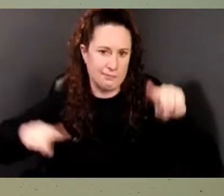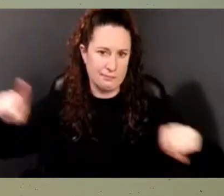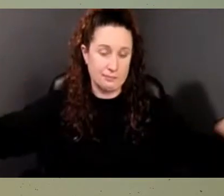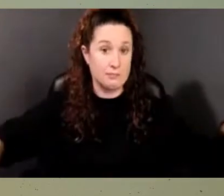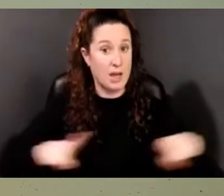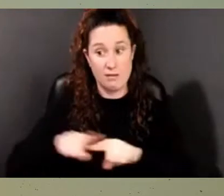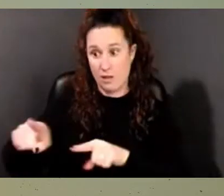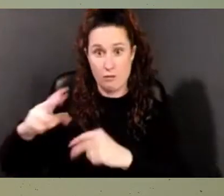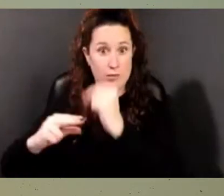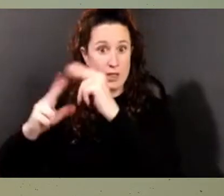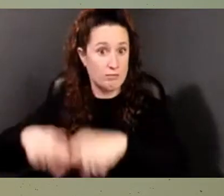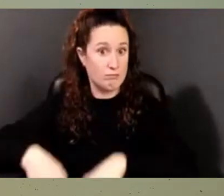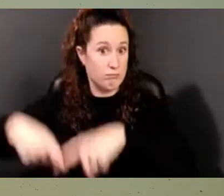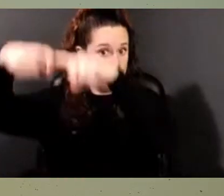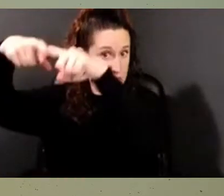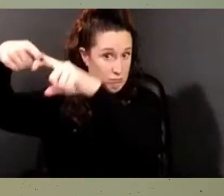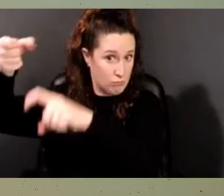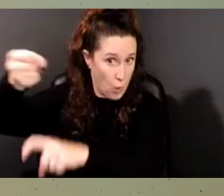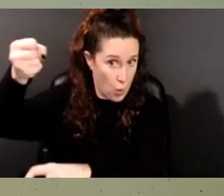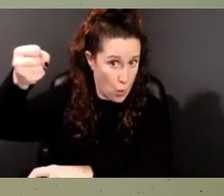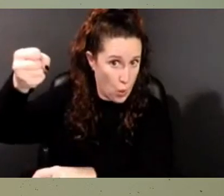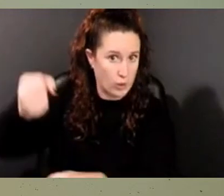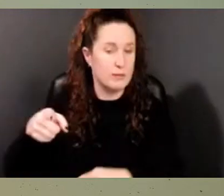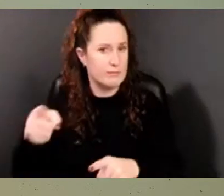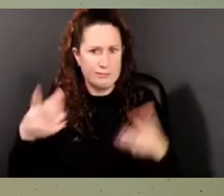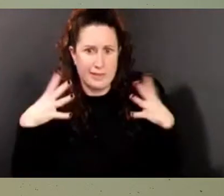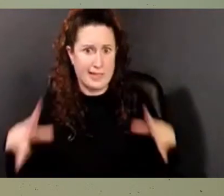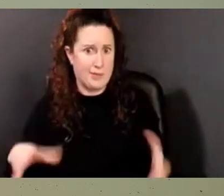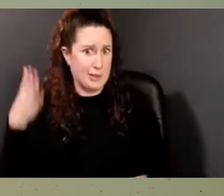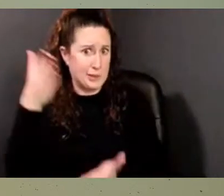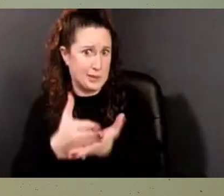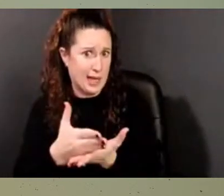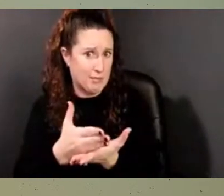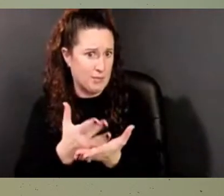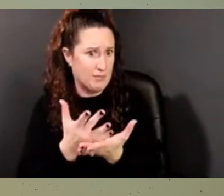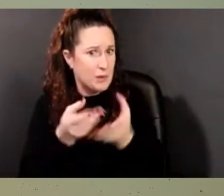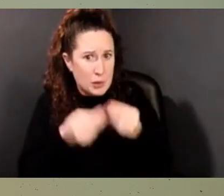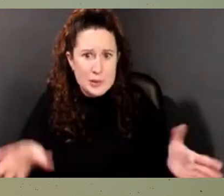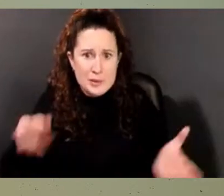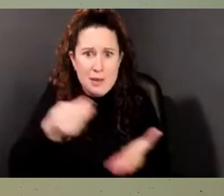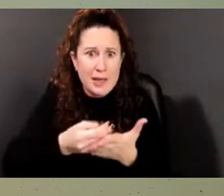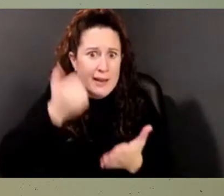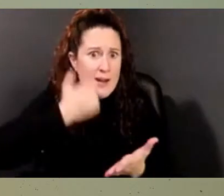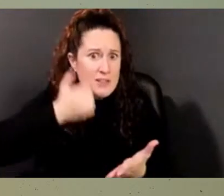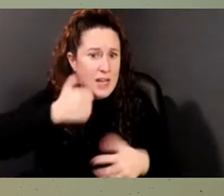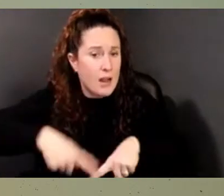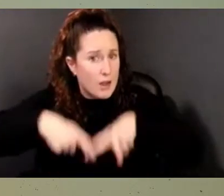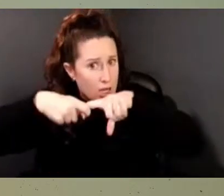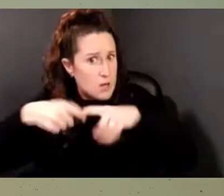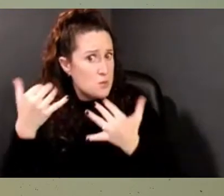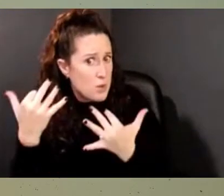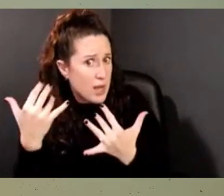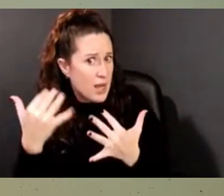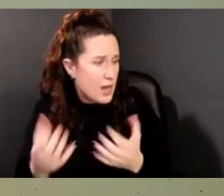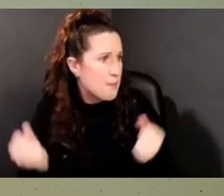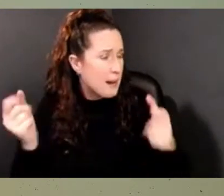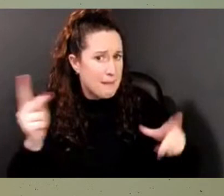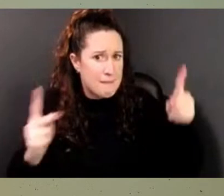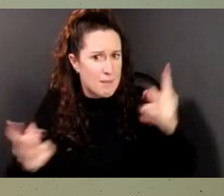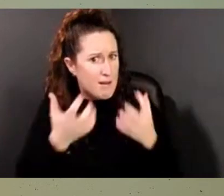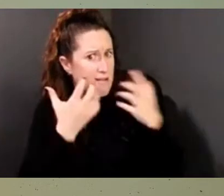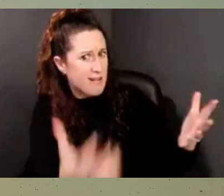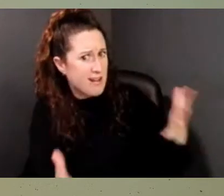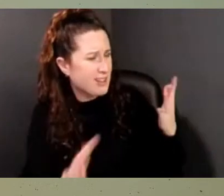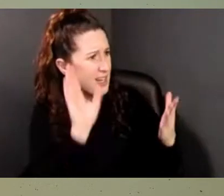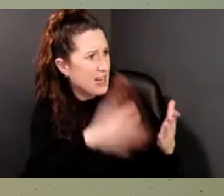want to stop because they were losing thousands, if not millions of dollars a day. And there was an outcry from these folks to say, okay, we just got to keep